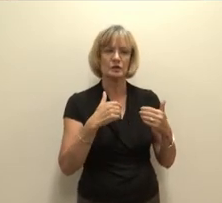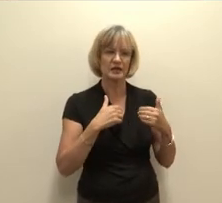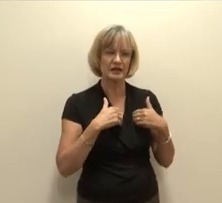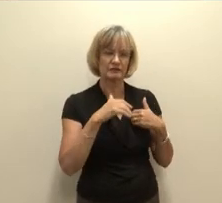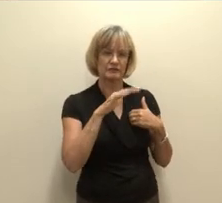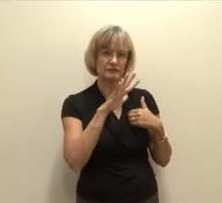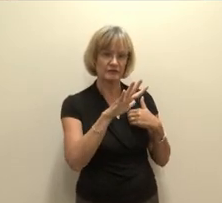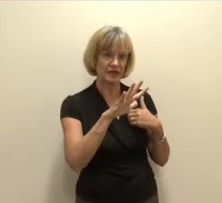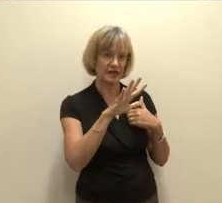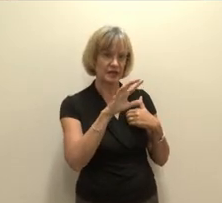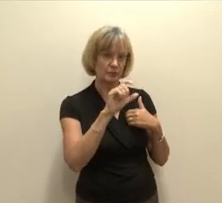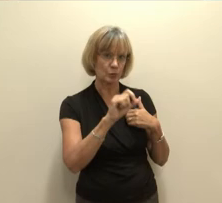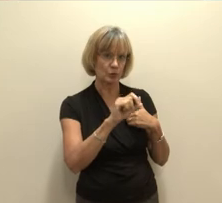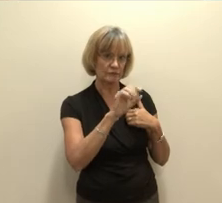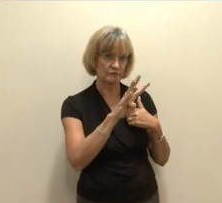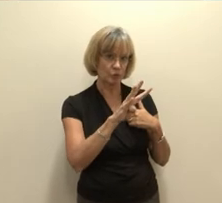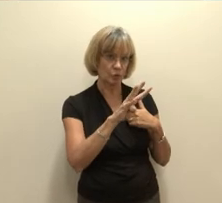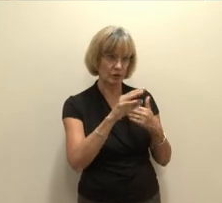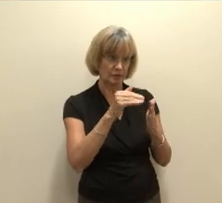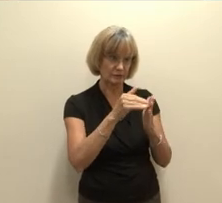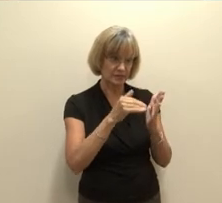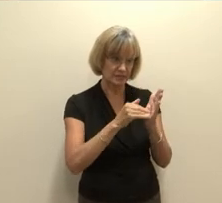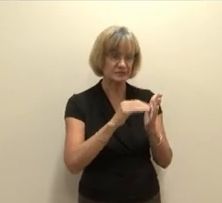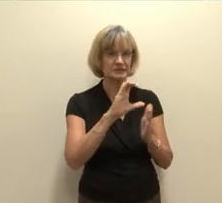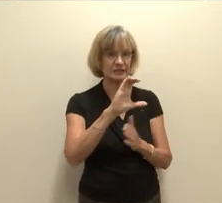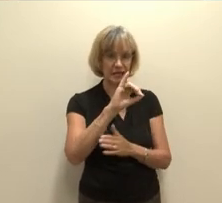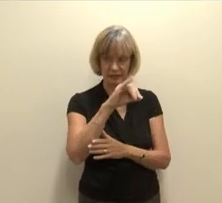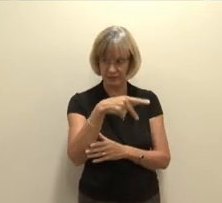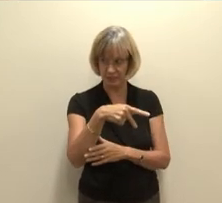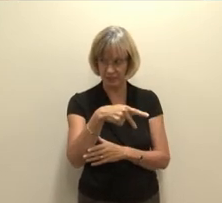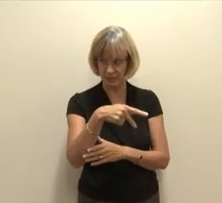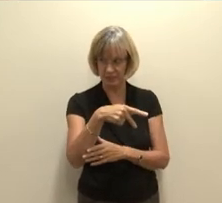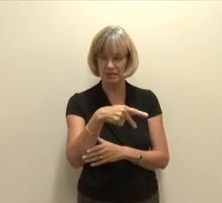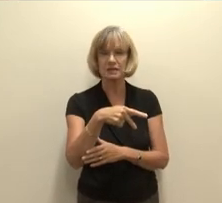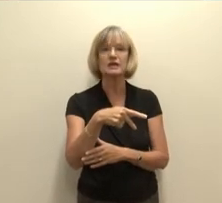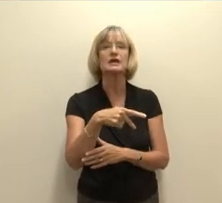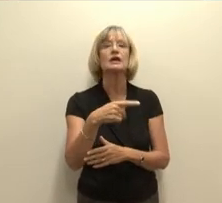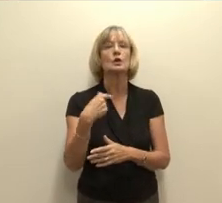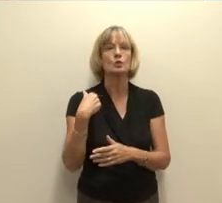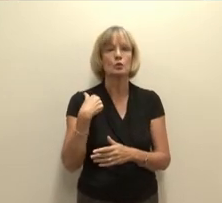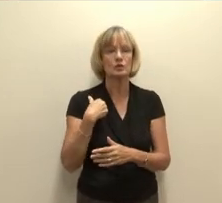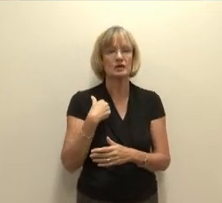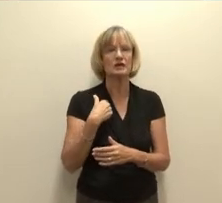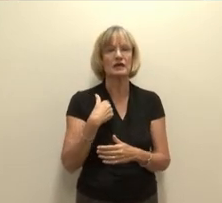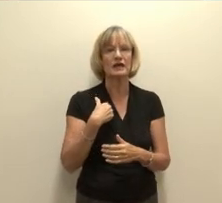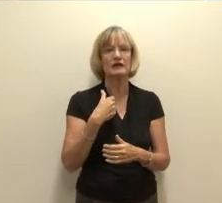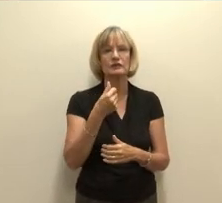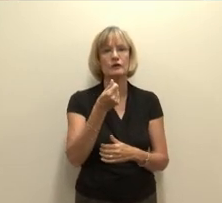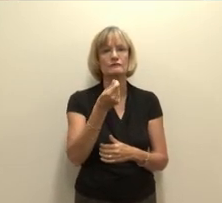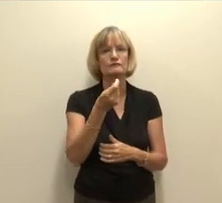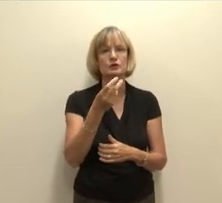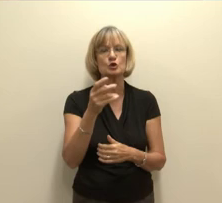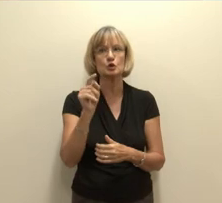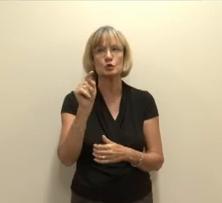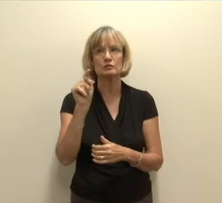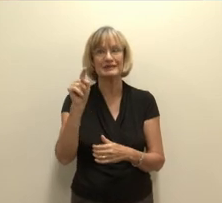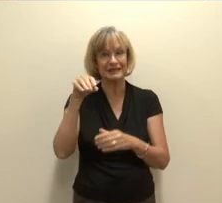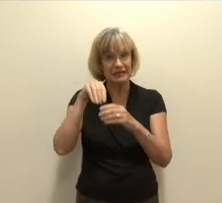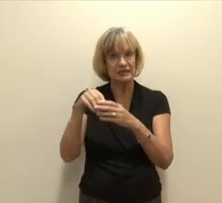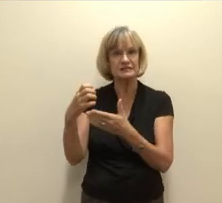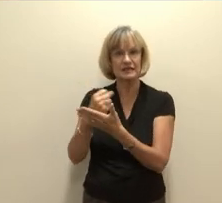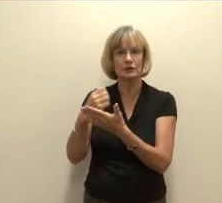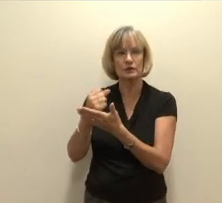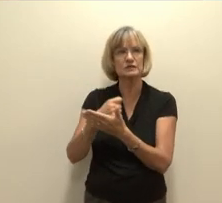in CIP, and as we were looking, there's a couple of million in salaries. So I would